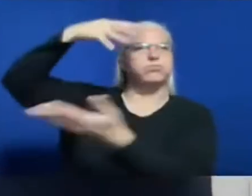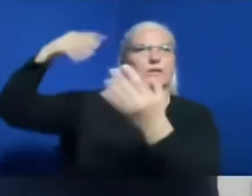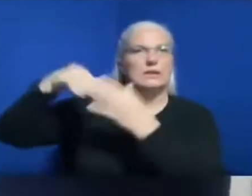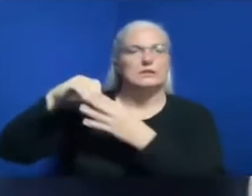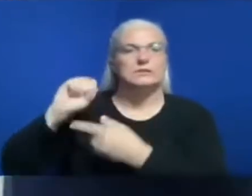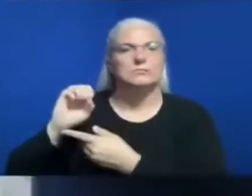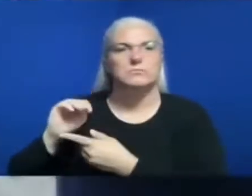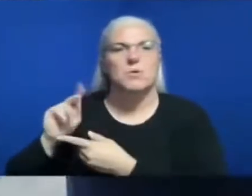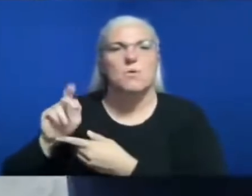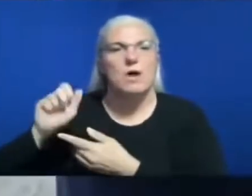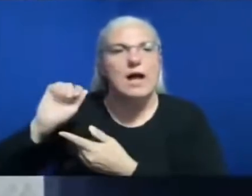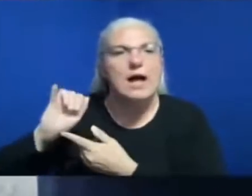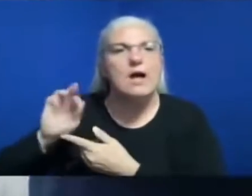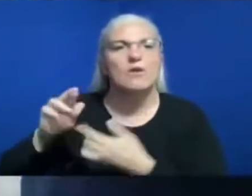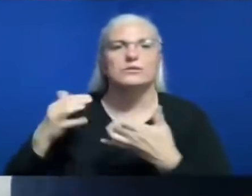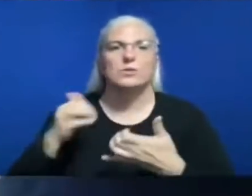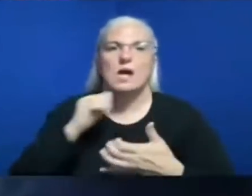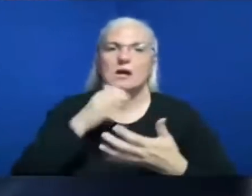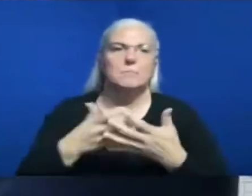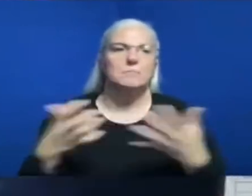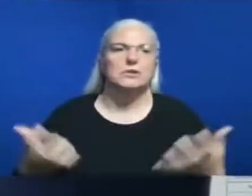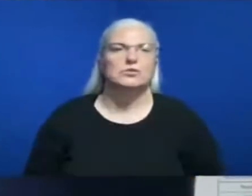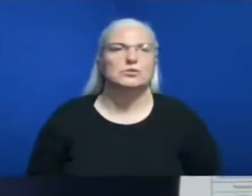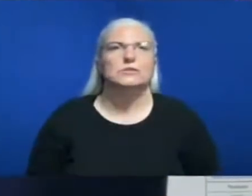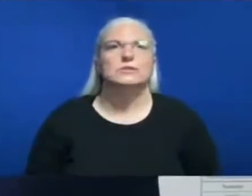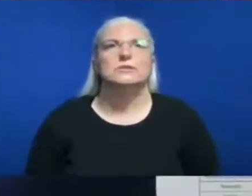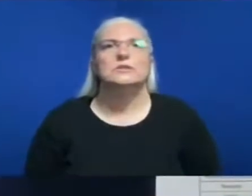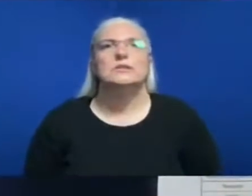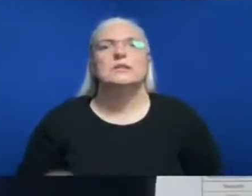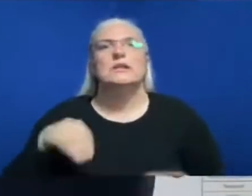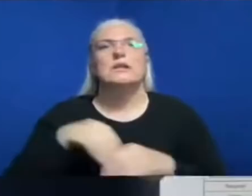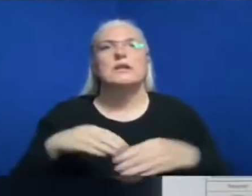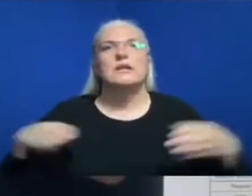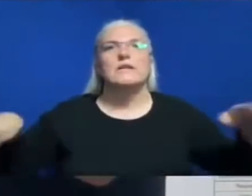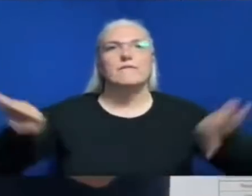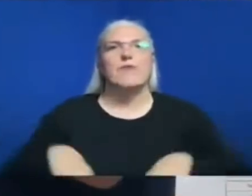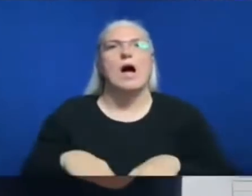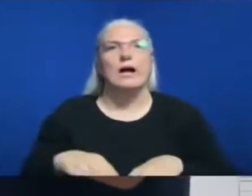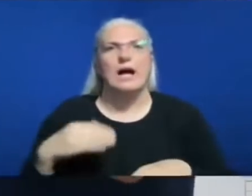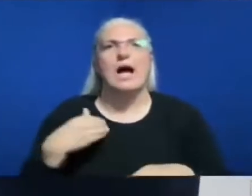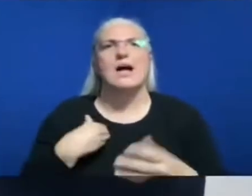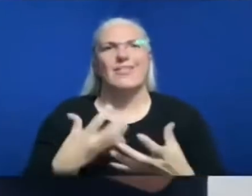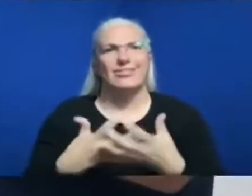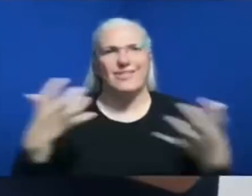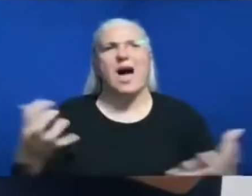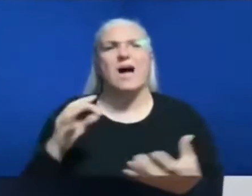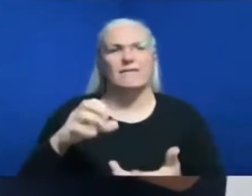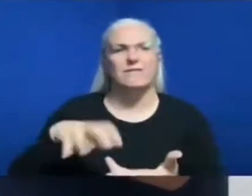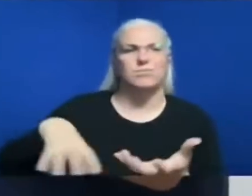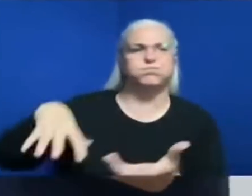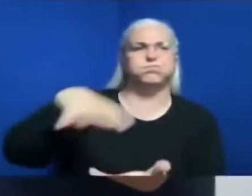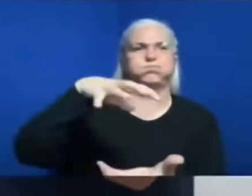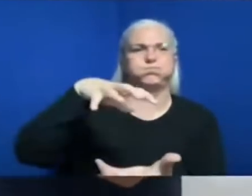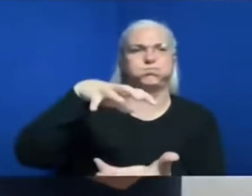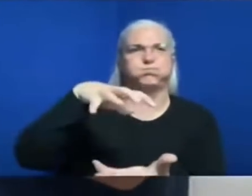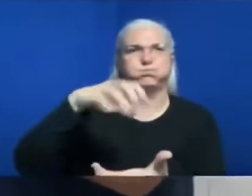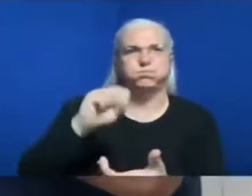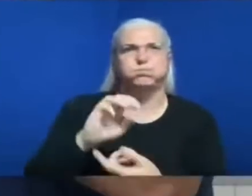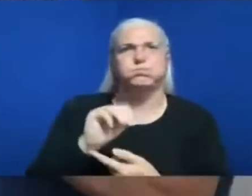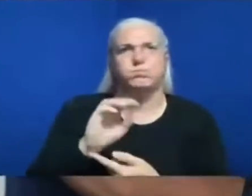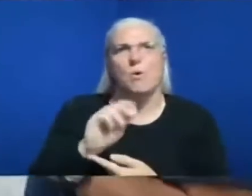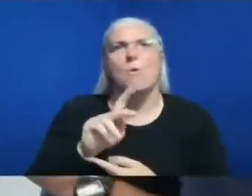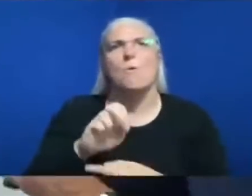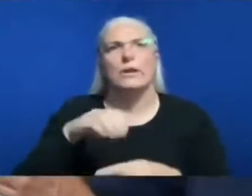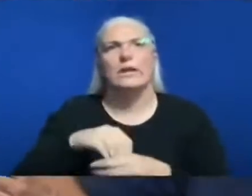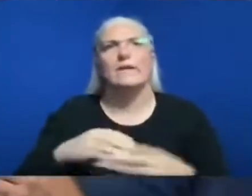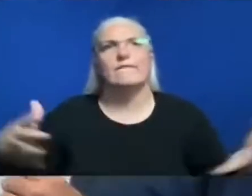Basically, the valleys were really socked in with smoke today. That's good and bad, and I'll get into that in just a moment for what took place. But let's start up here